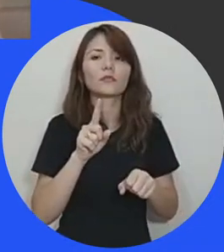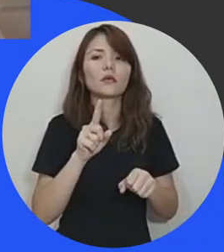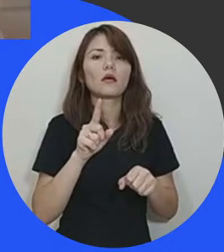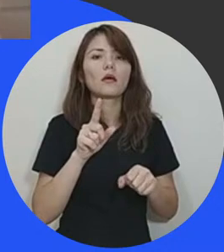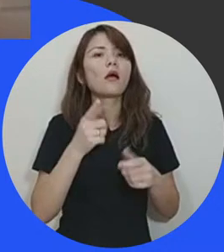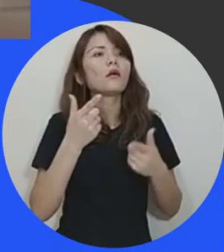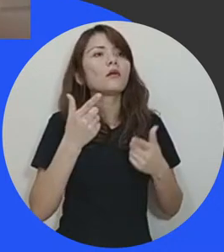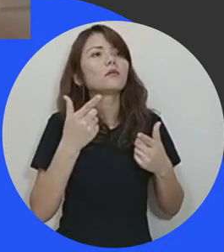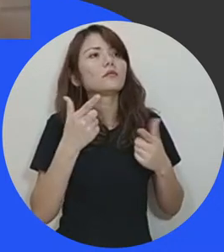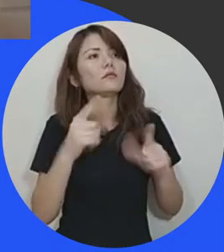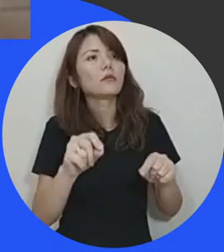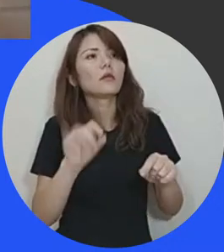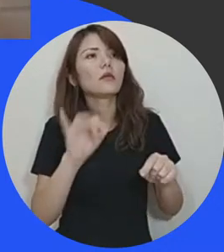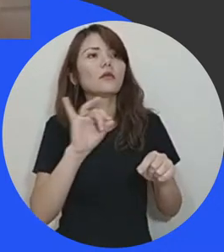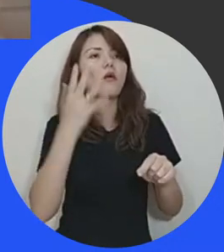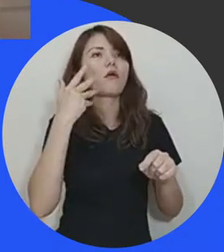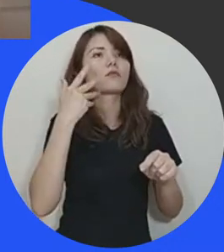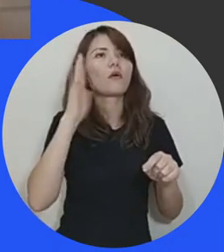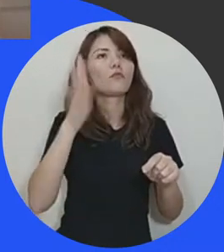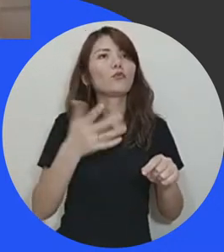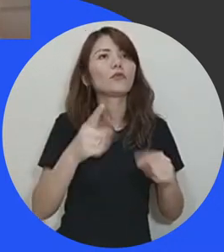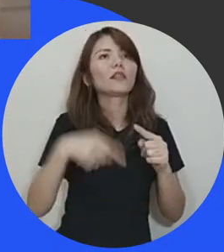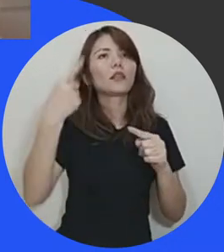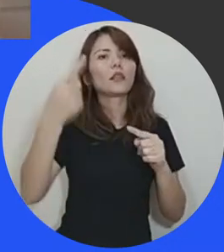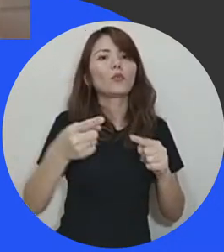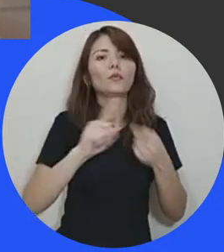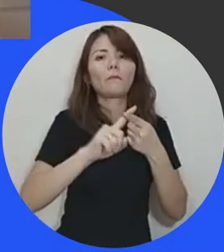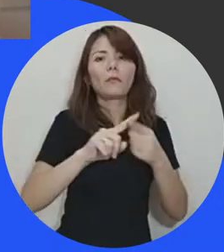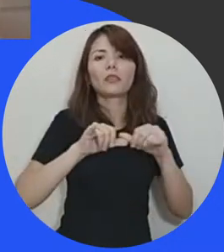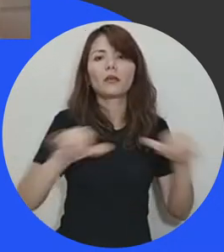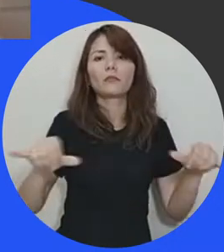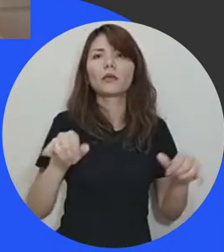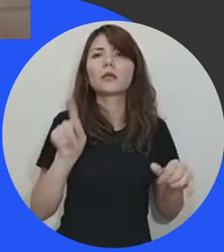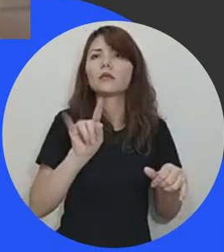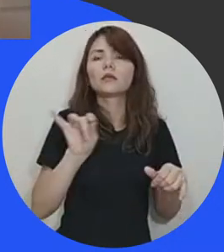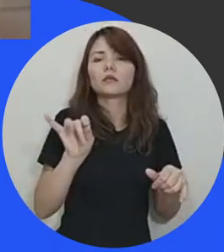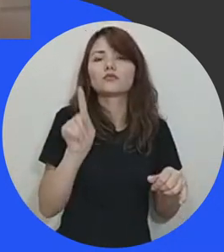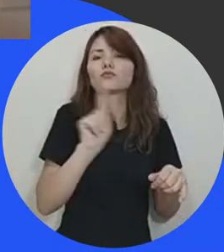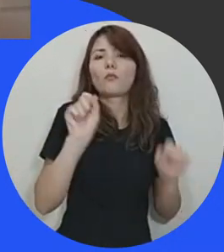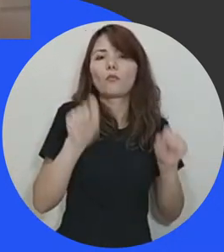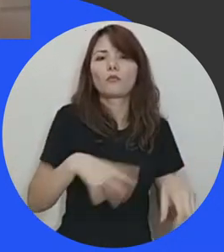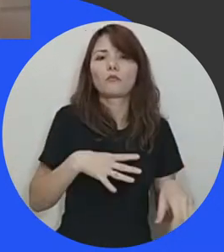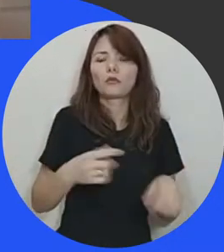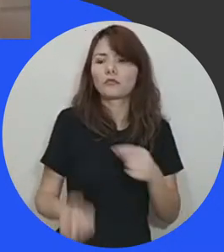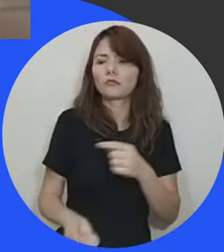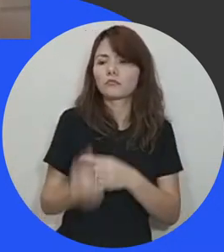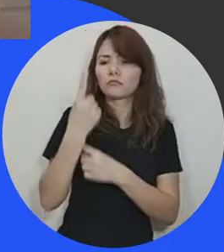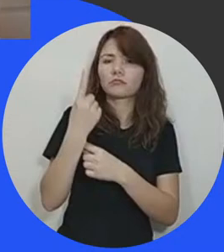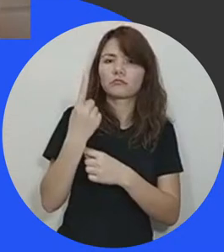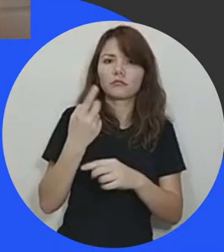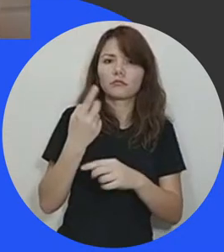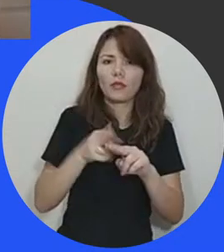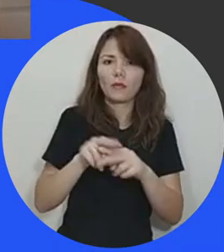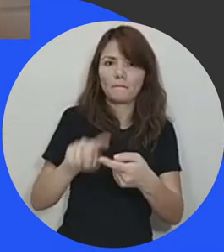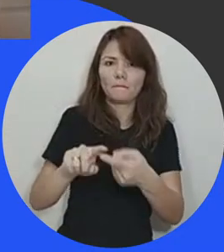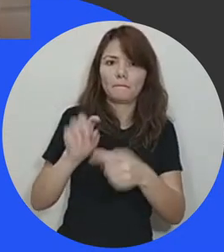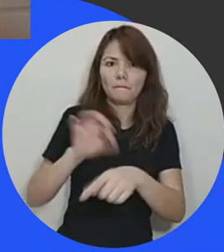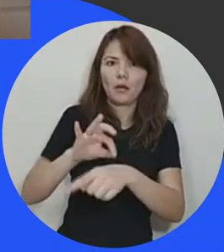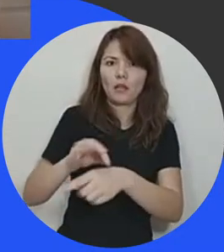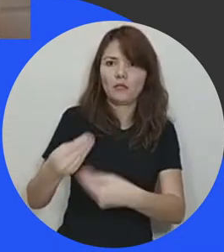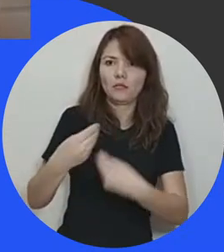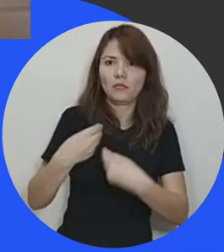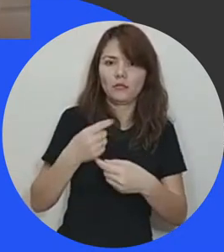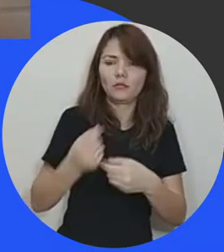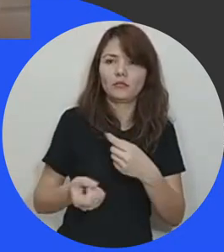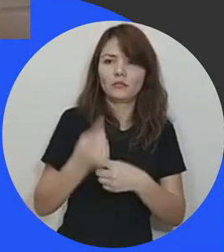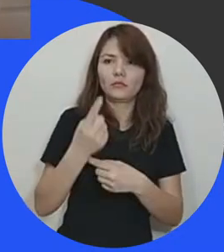us, and what could be the source of the pathogen? So there isn't a way to predict. And I think